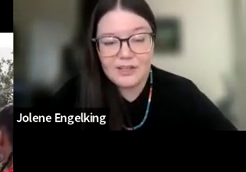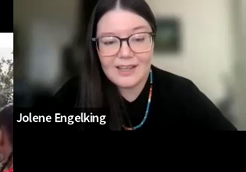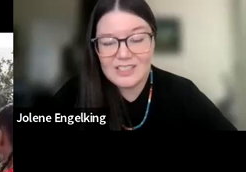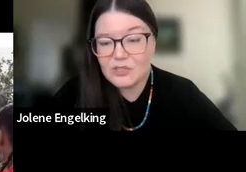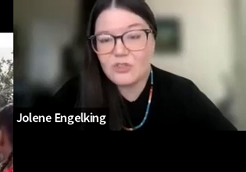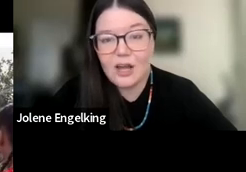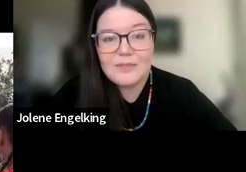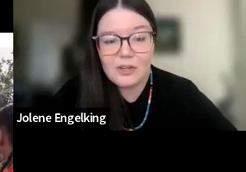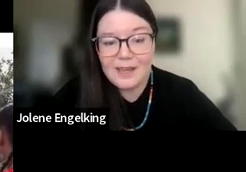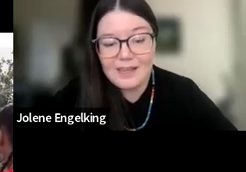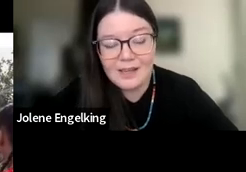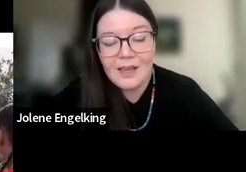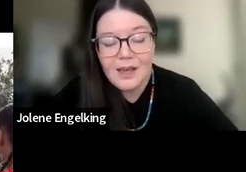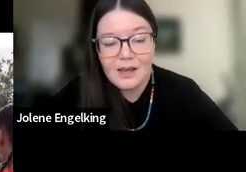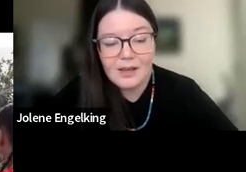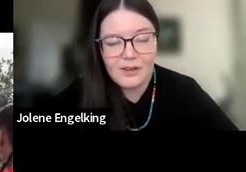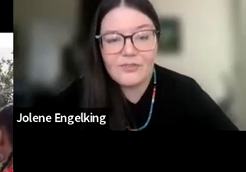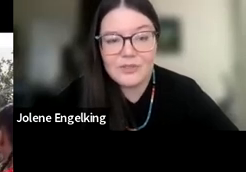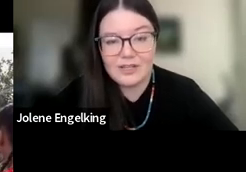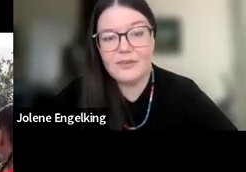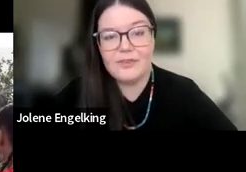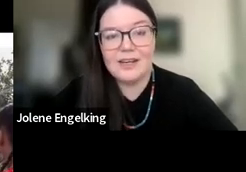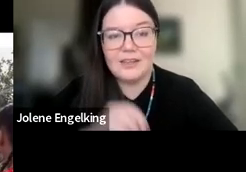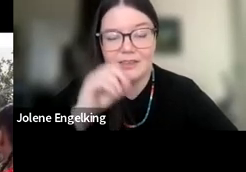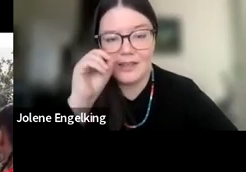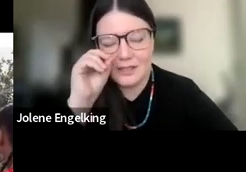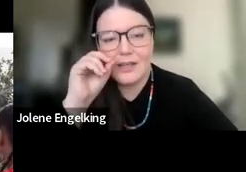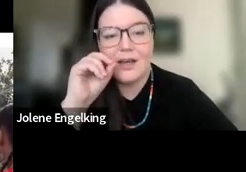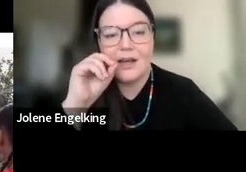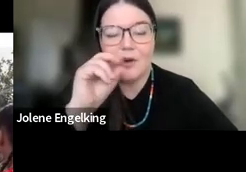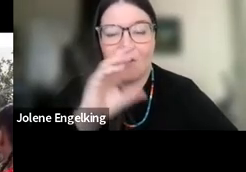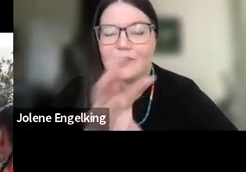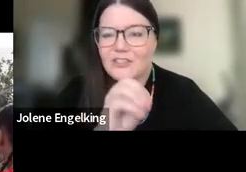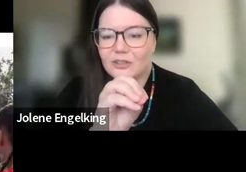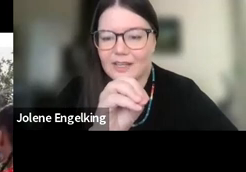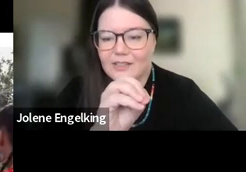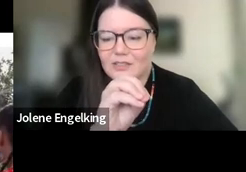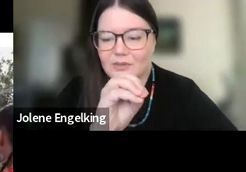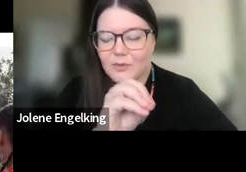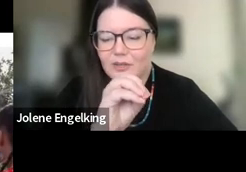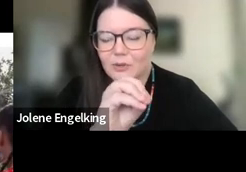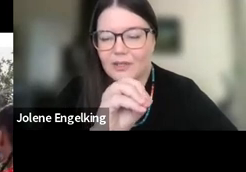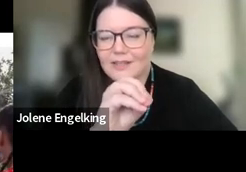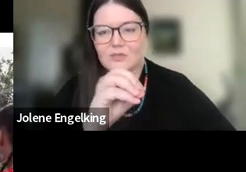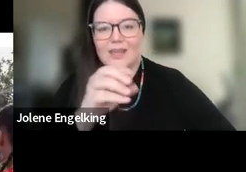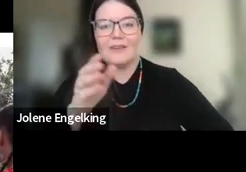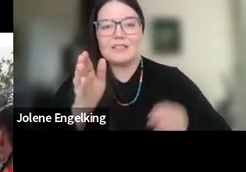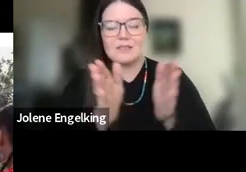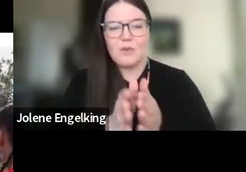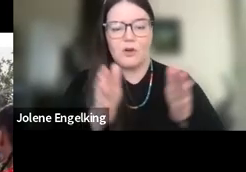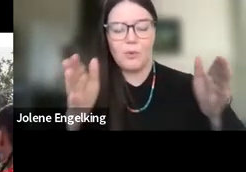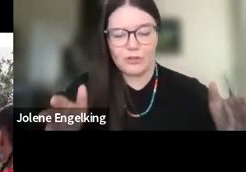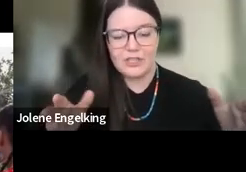as well as to jobs that are paying folks enough. And I think that all of these things are linked. And so even within our own lenses, we